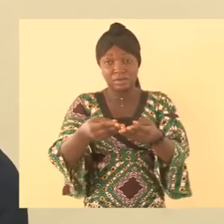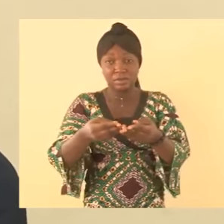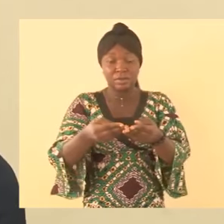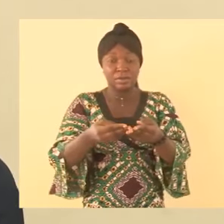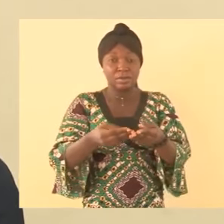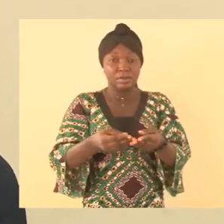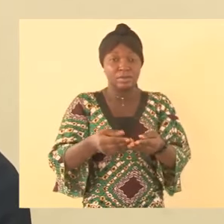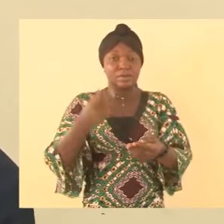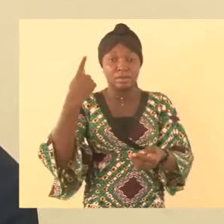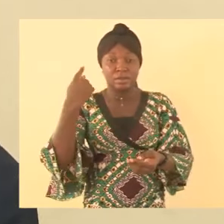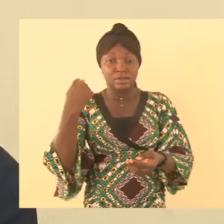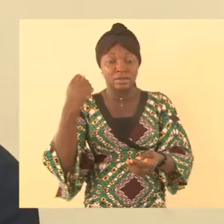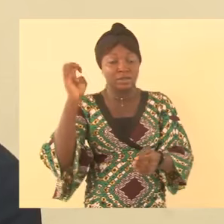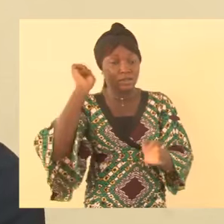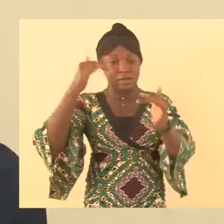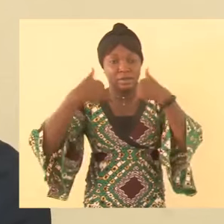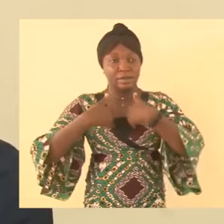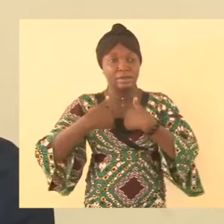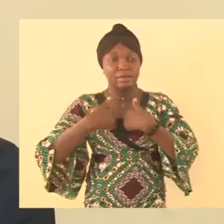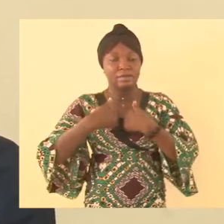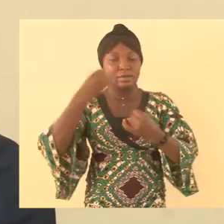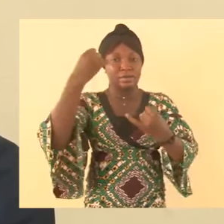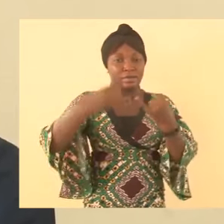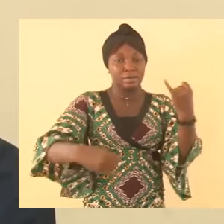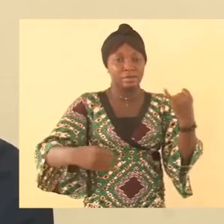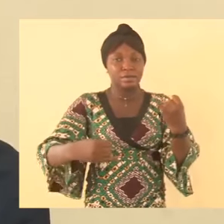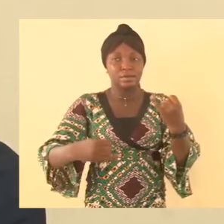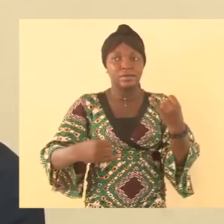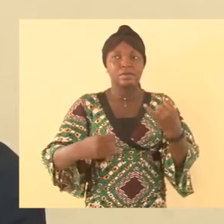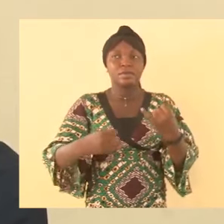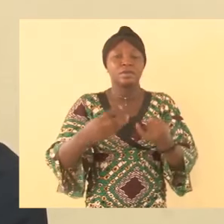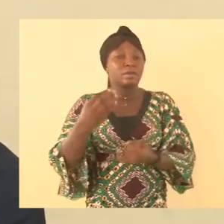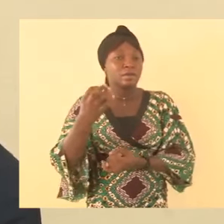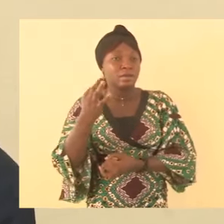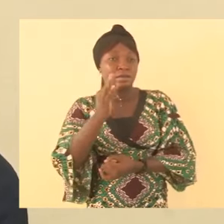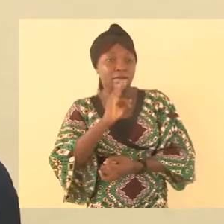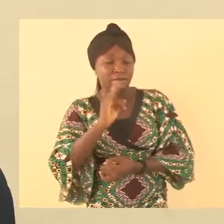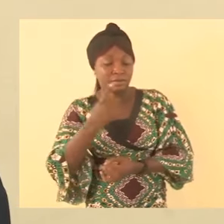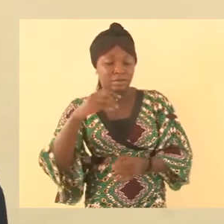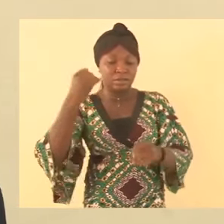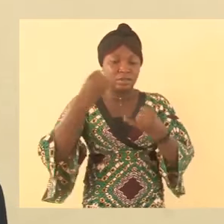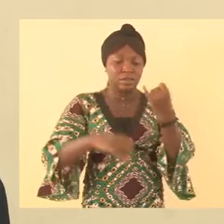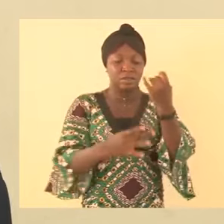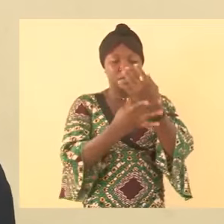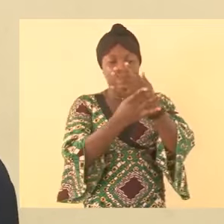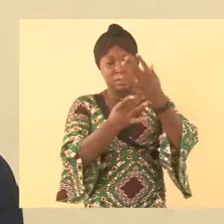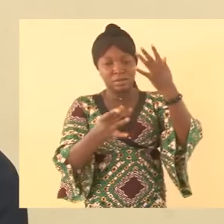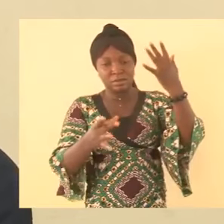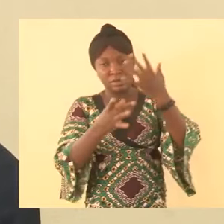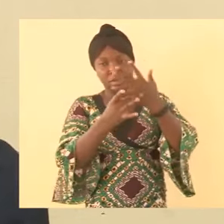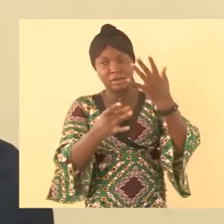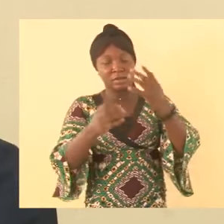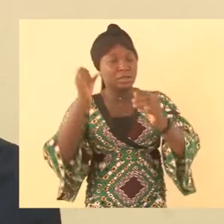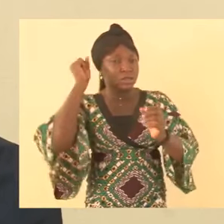a condition, he has the last meal, the last oil to spend. And